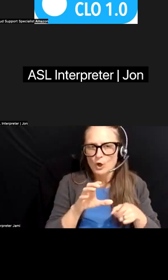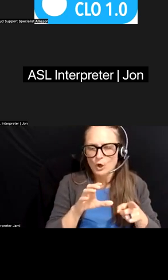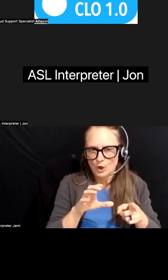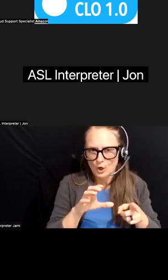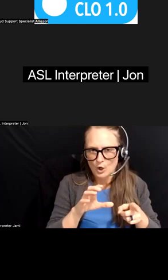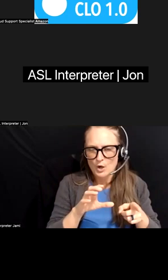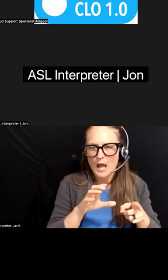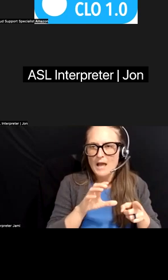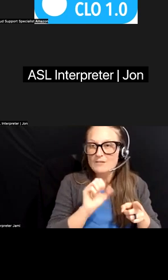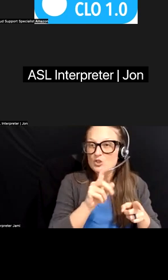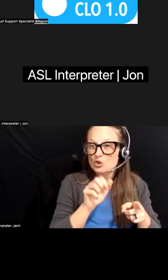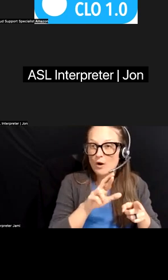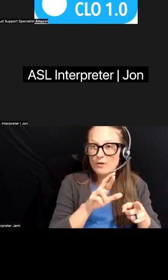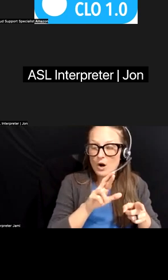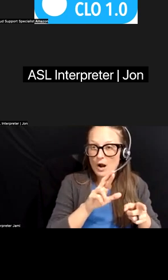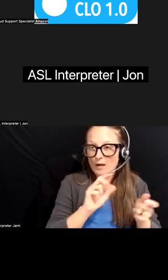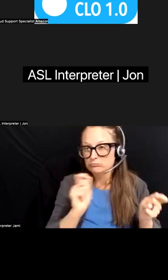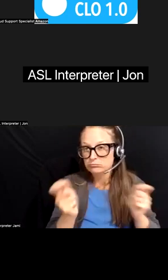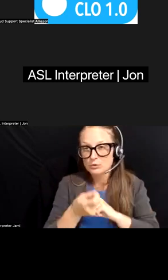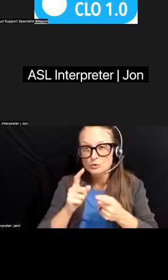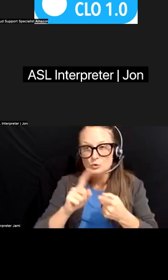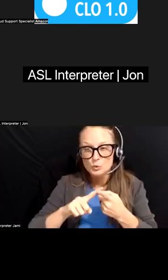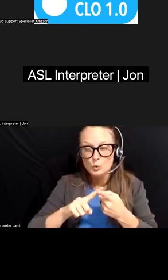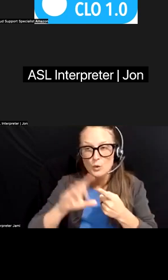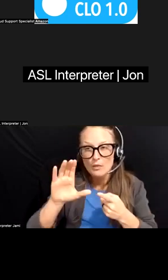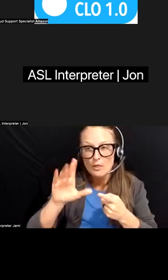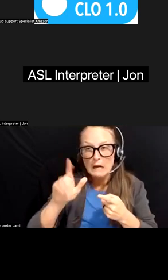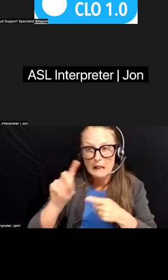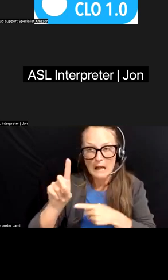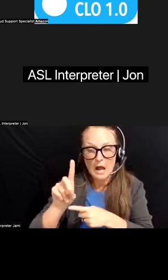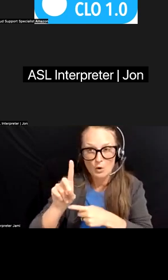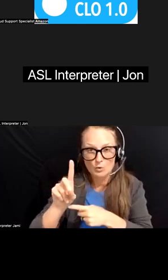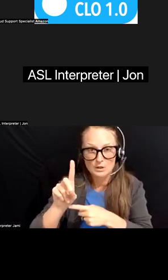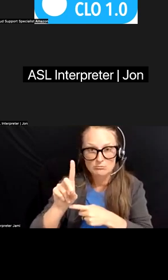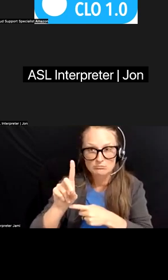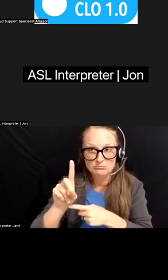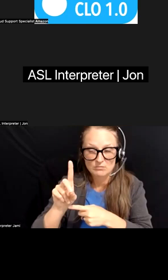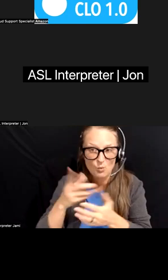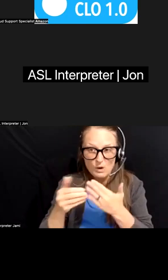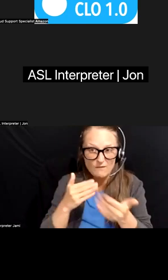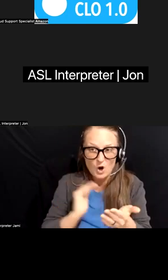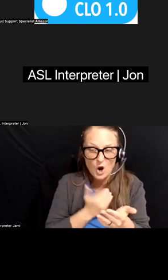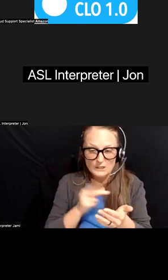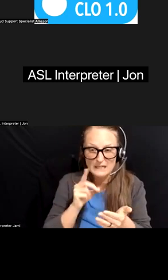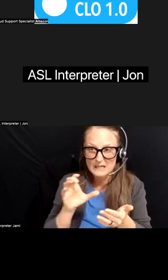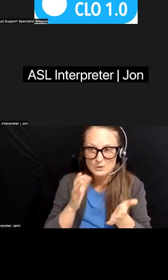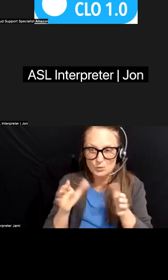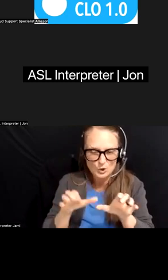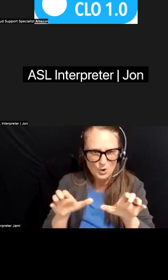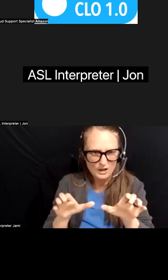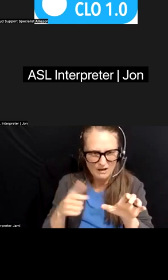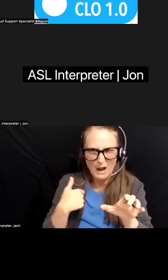the cloud, and whatever our data center servers were doing, I was able to do it in the cloud. And I said, this is